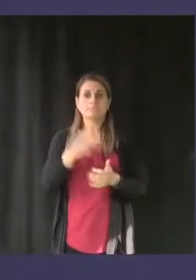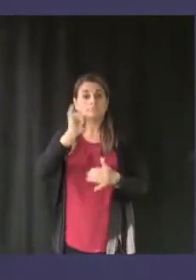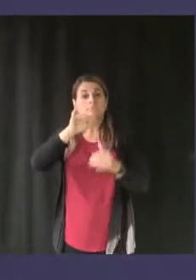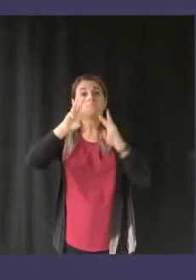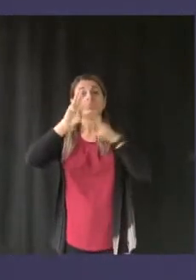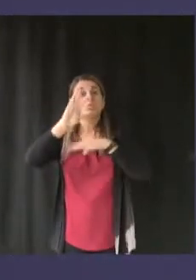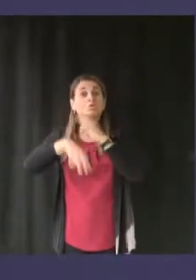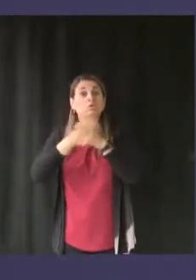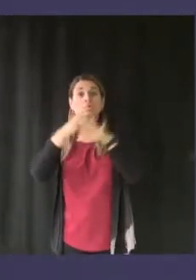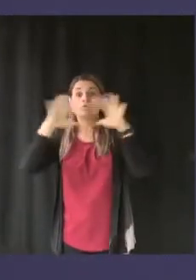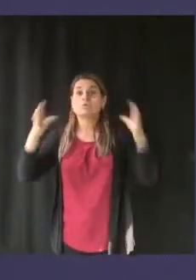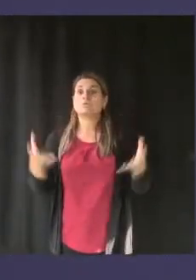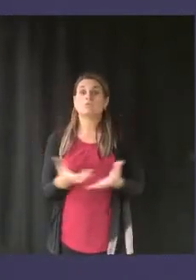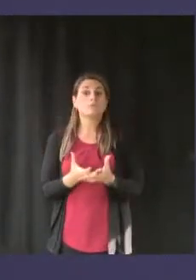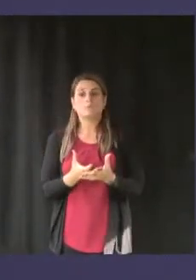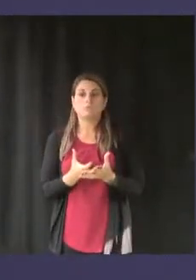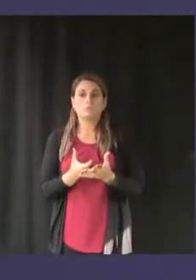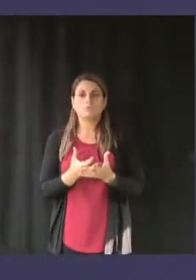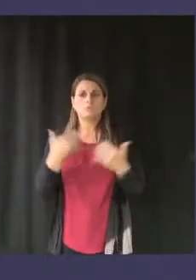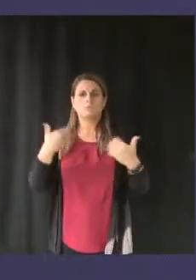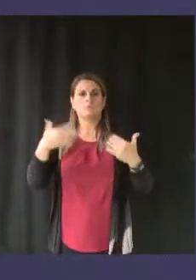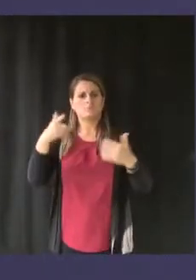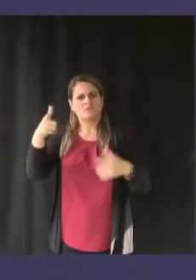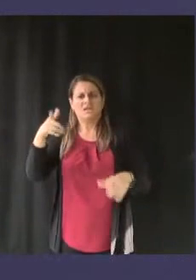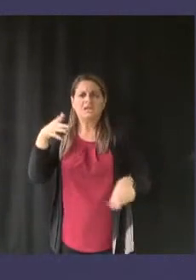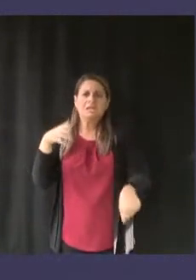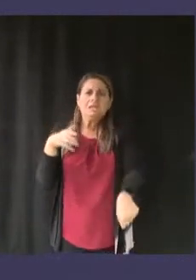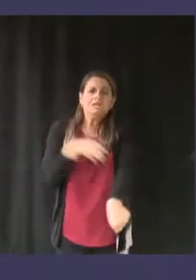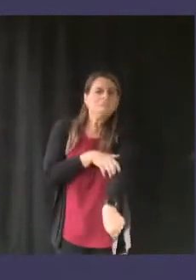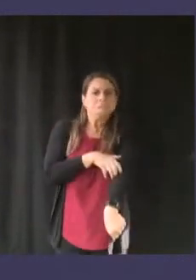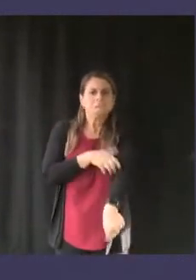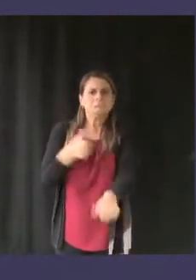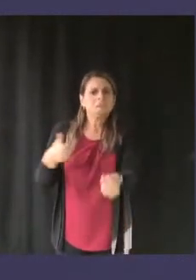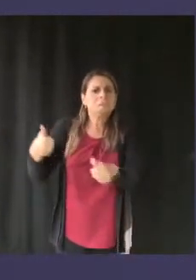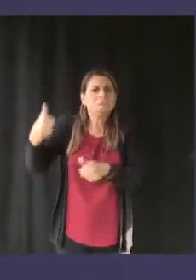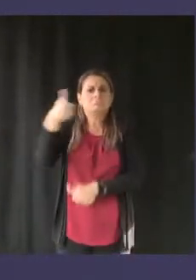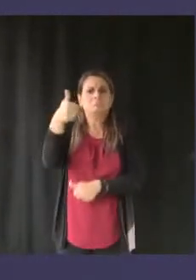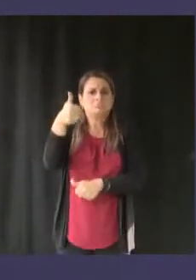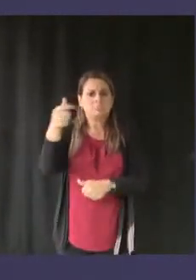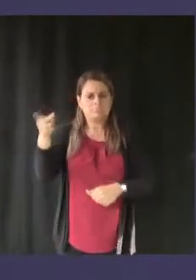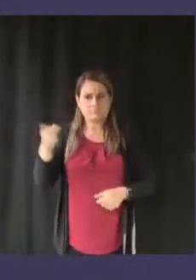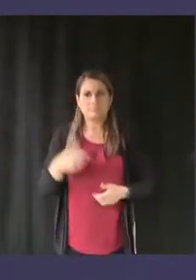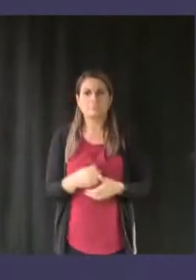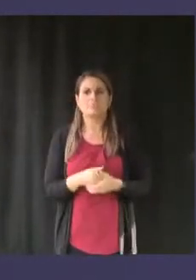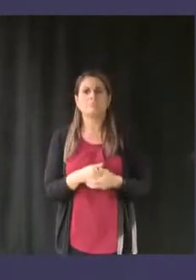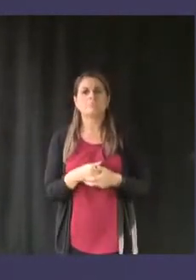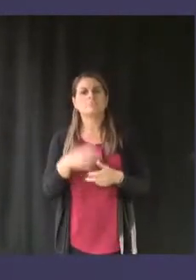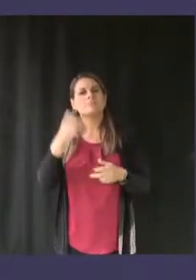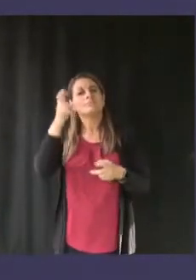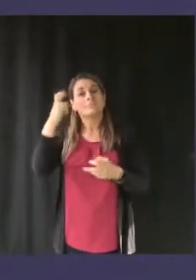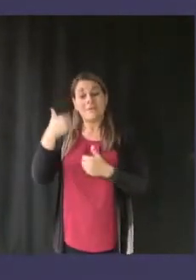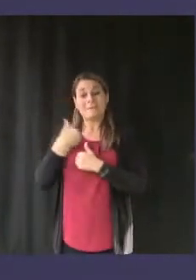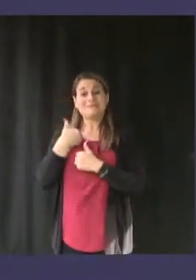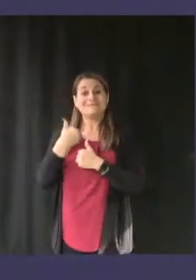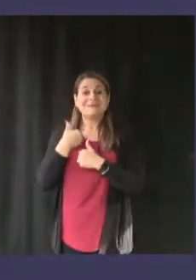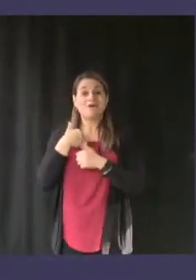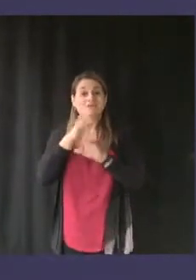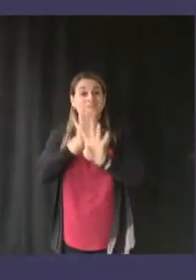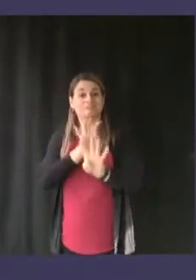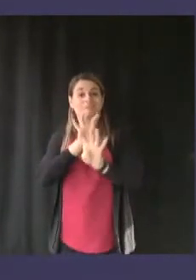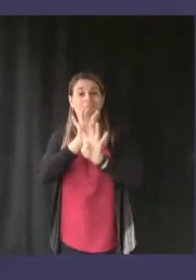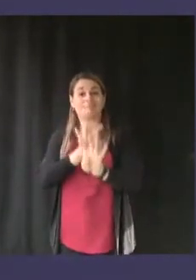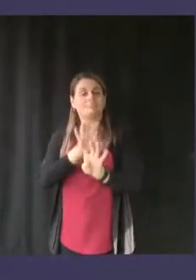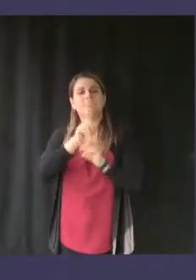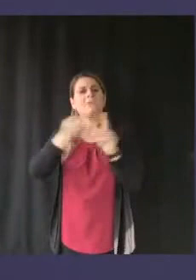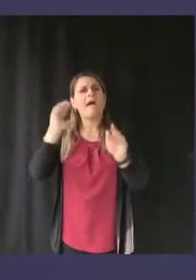superpower and what we stood for. More than our military might, it was the power of our ideals, the power of the rule of law, the power